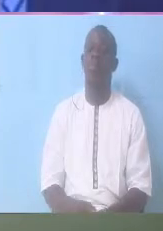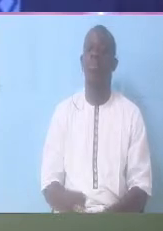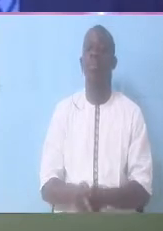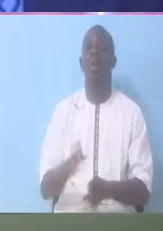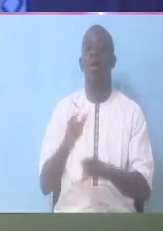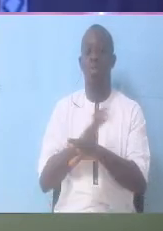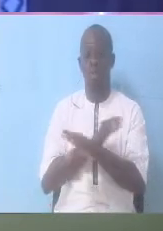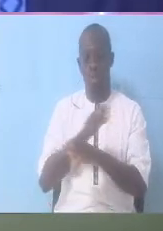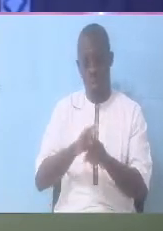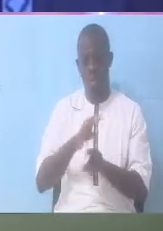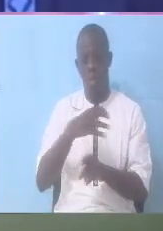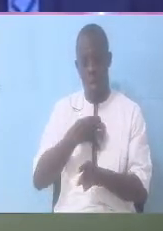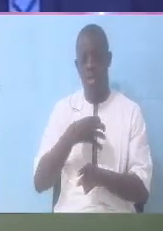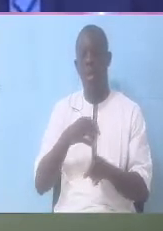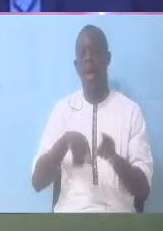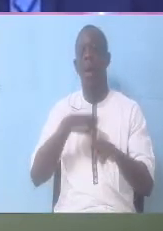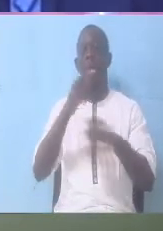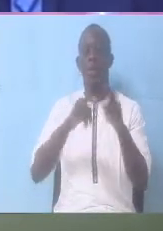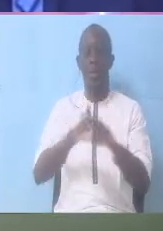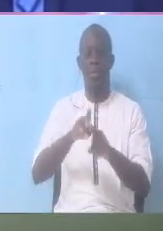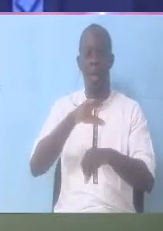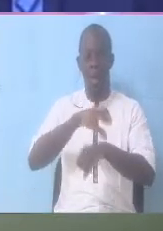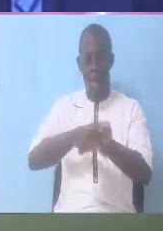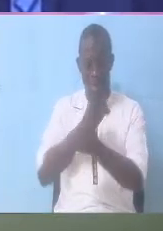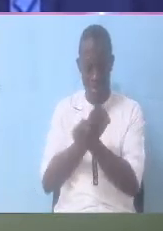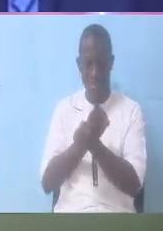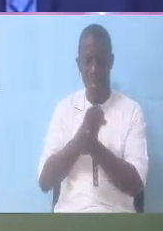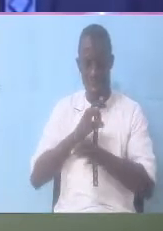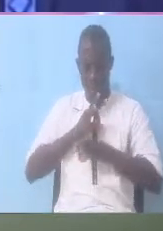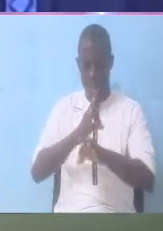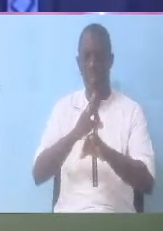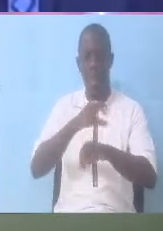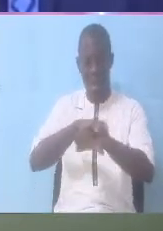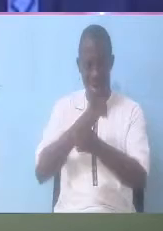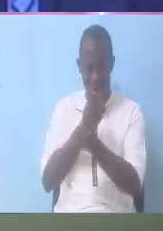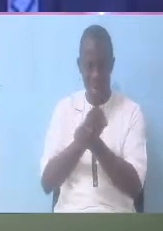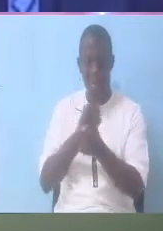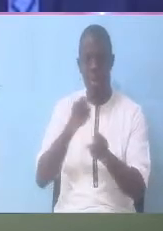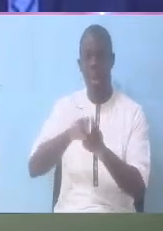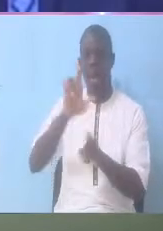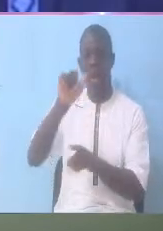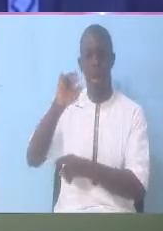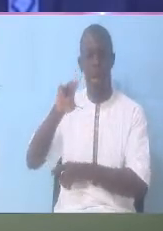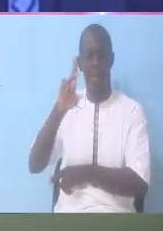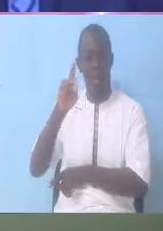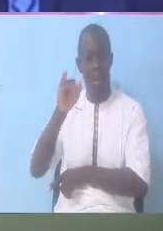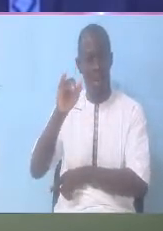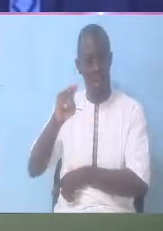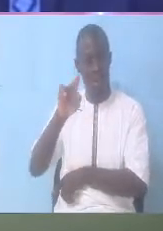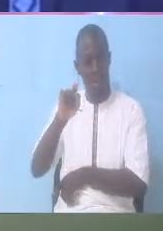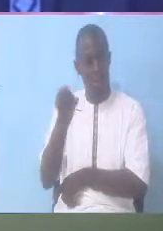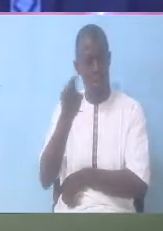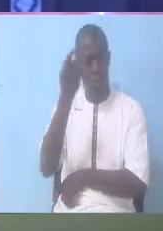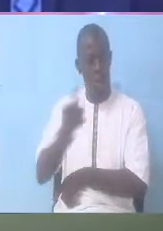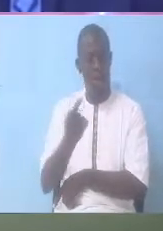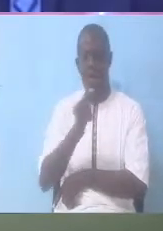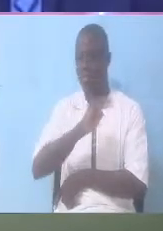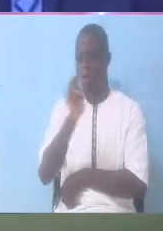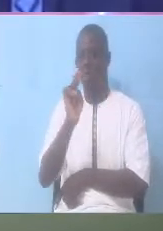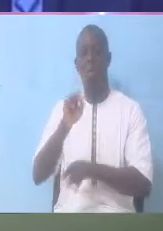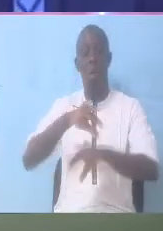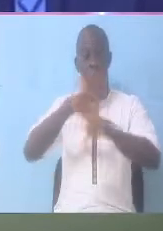all of them. Yo amunta ila hamo nyelti nundo ko amanka ko be Landinda mamuta le lafta itelu mo fulo bele mutalo